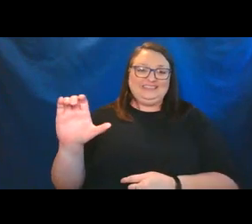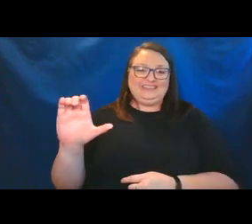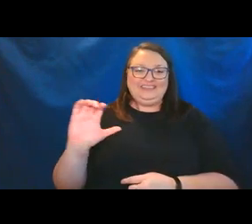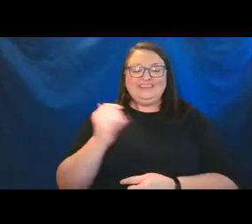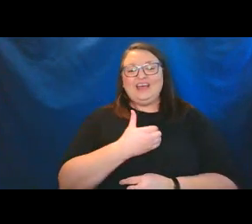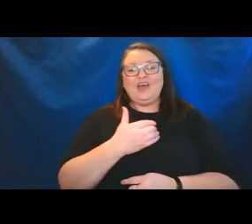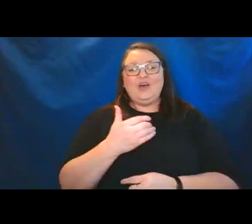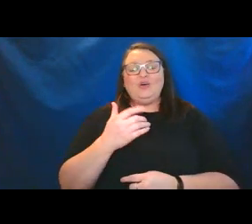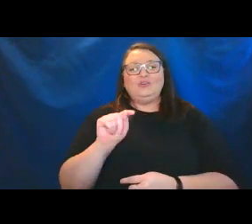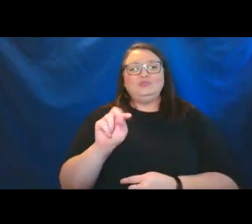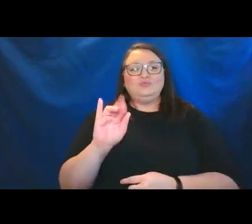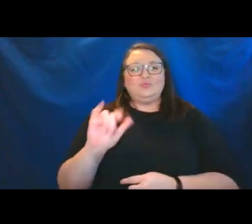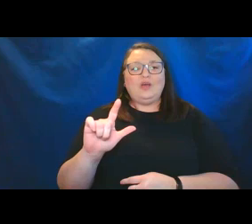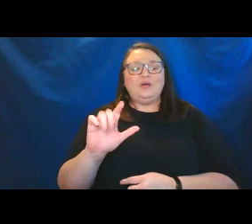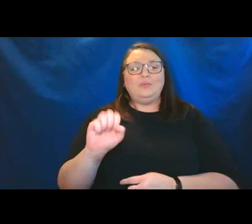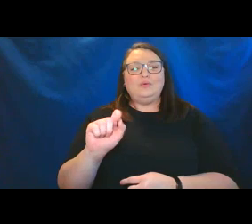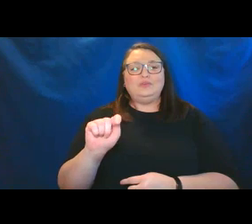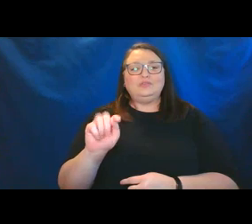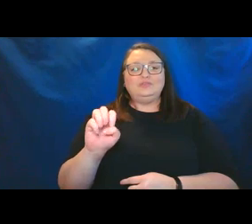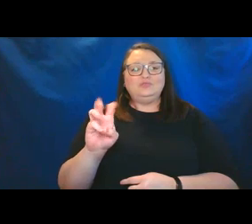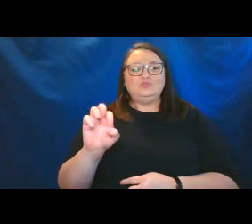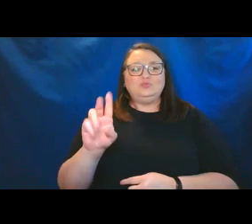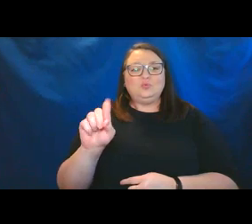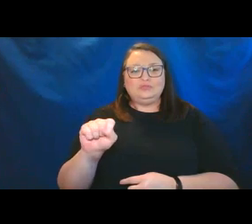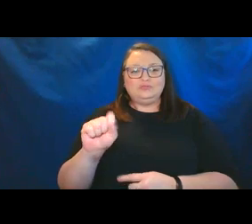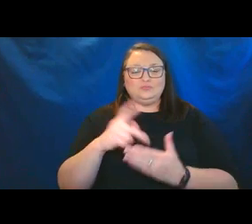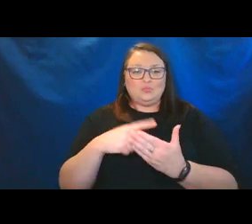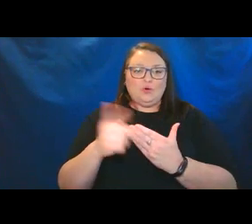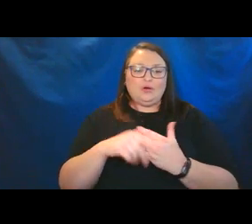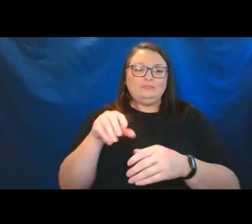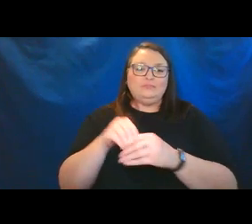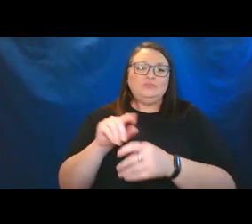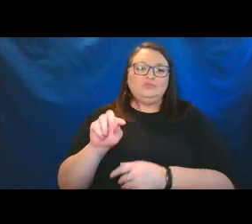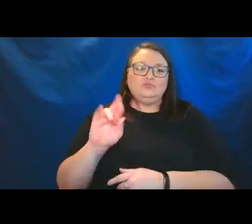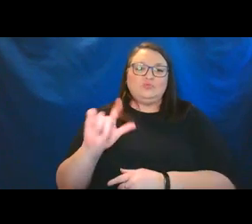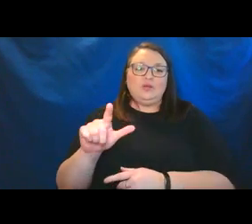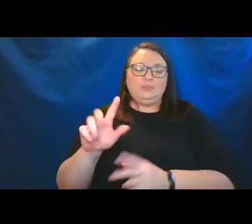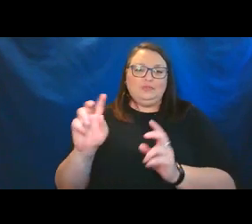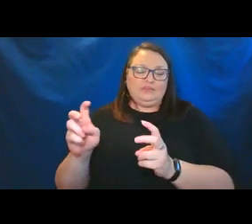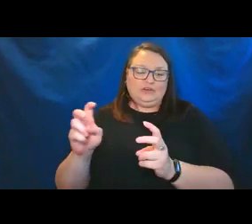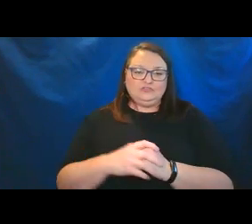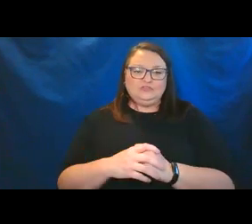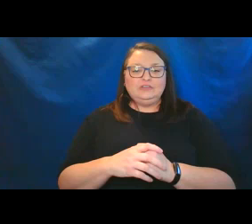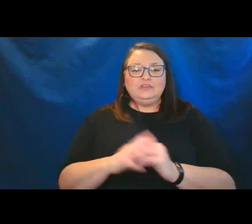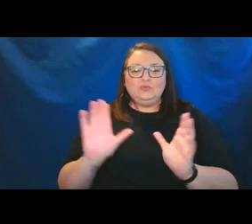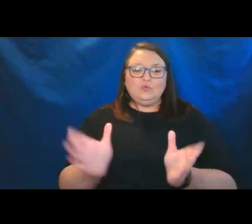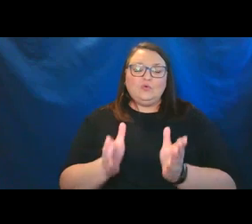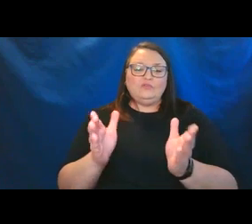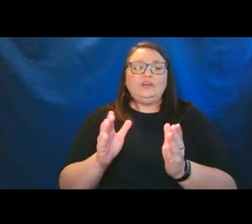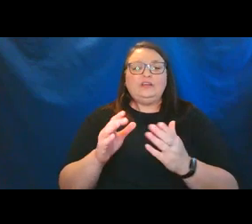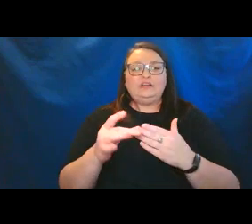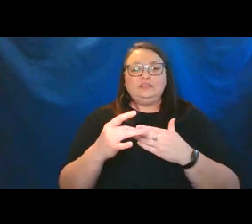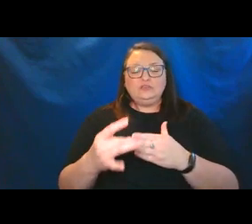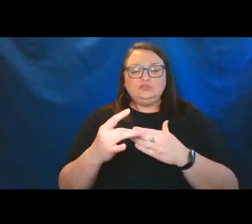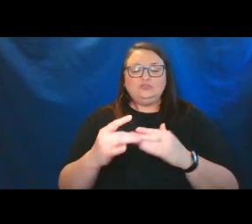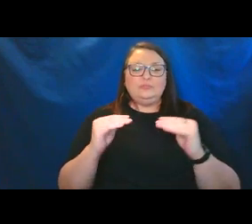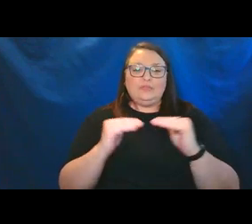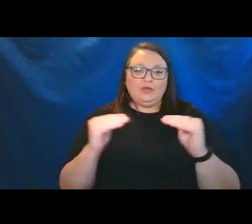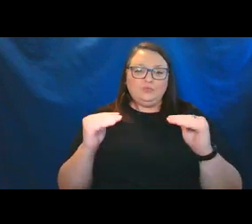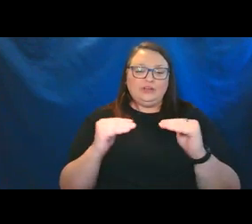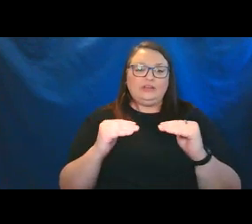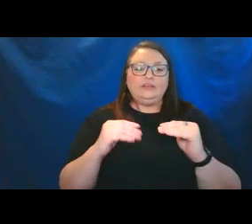Stewards program is a part of our Tribal Affairs Department. It's called Cultivating Tribal Leadership and Equity in Natural Resource Co-Stewardship